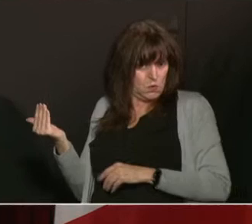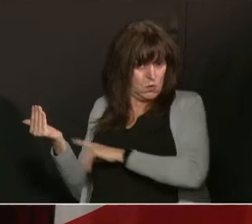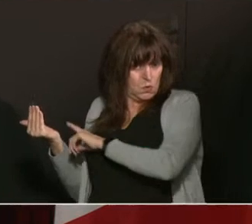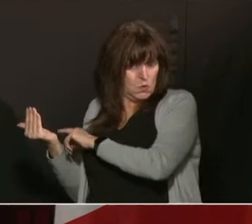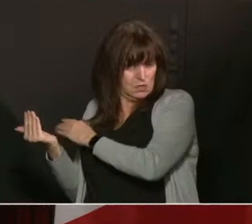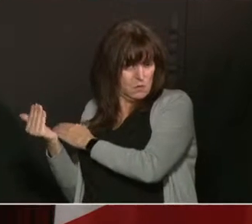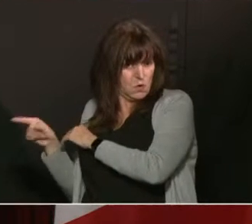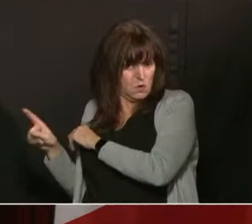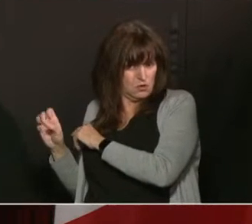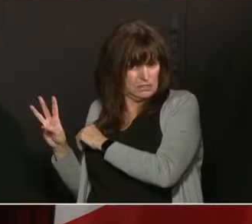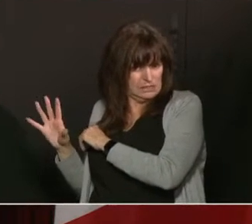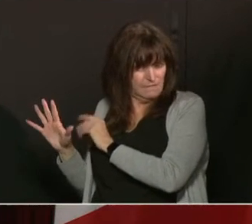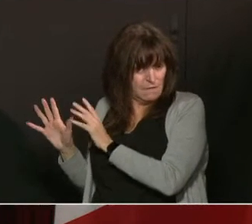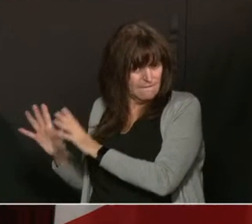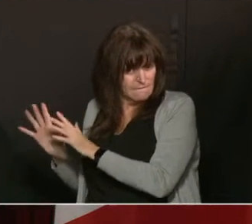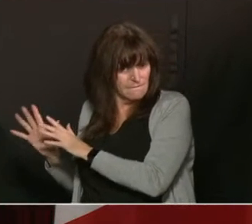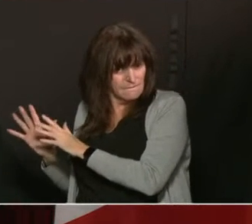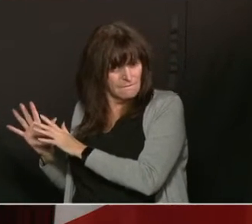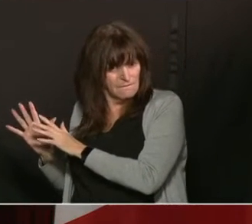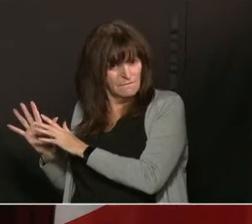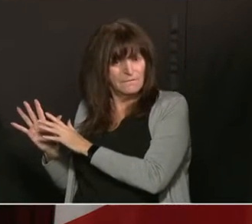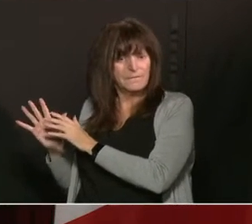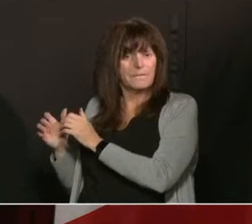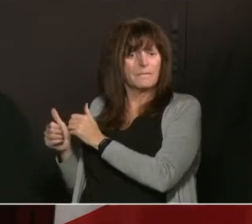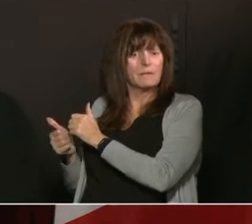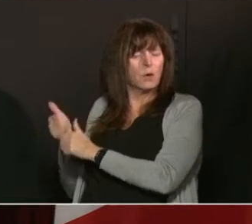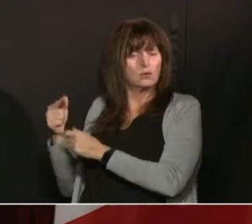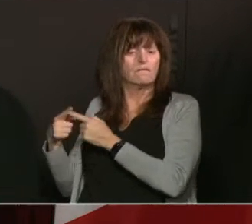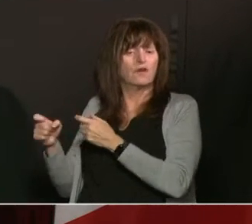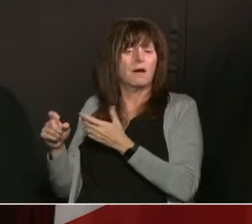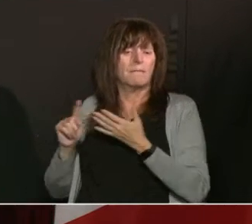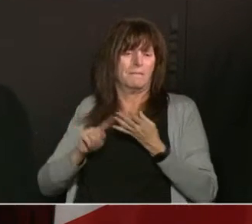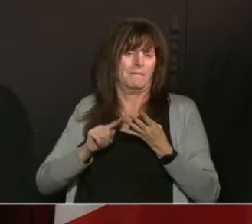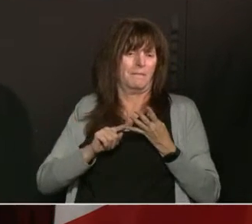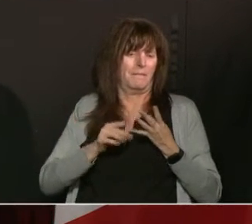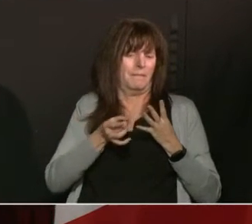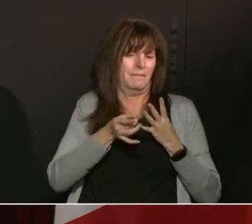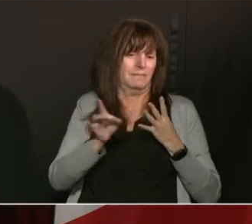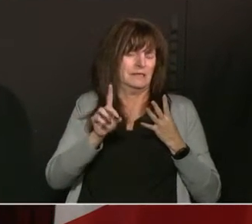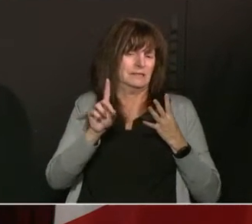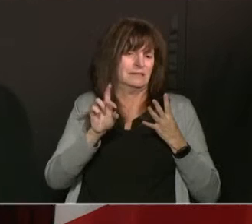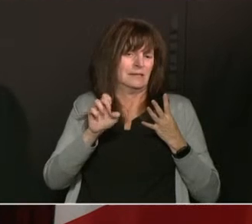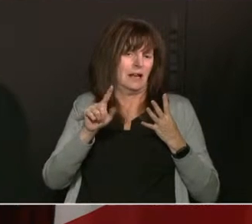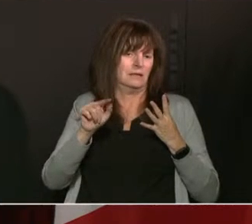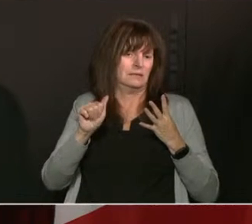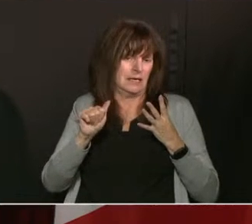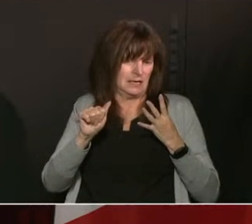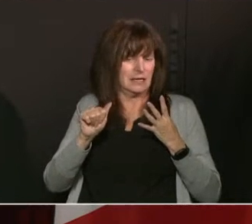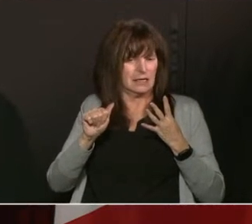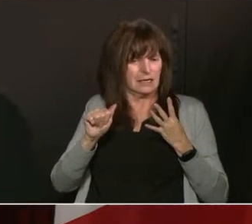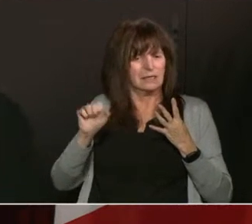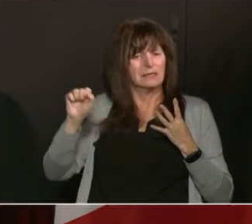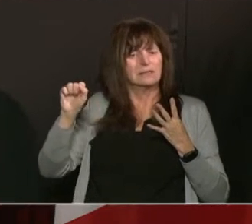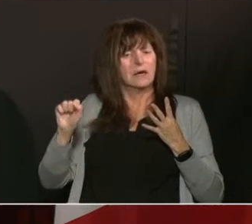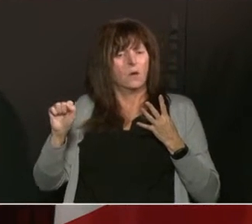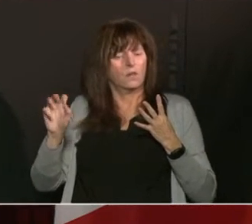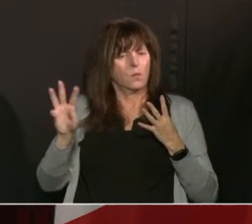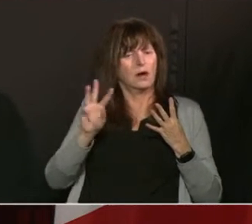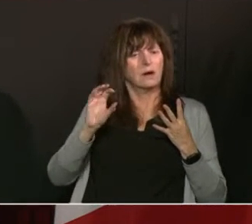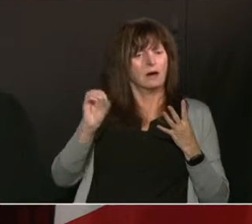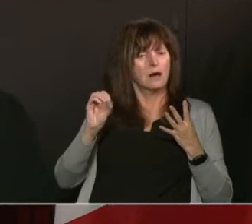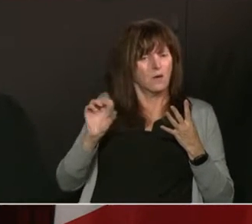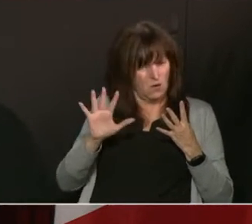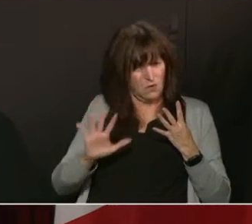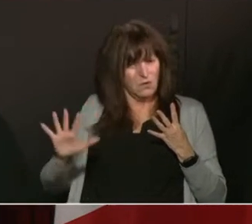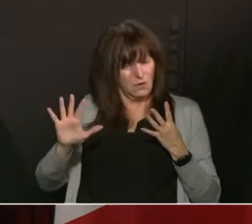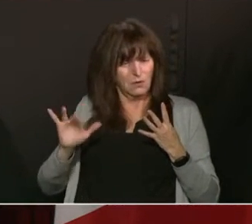are still Delta admissions, given that they're occurring in the Southwest, which continues to be a hot